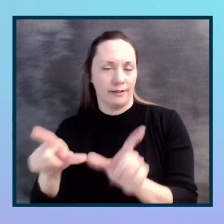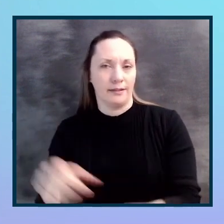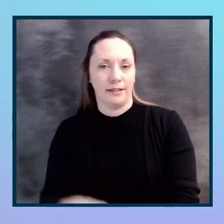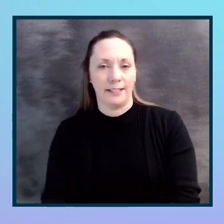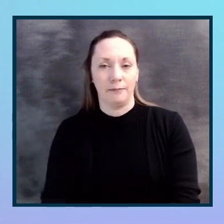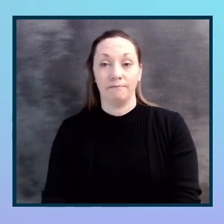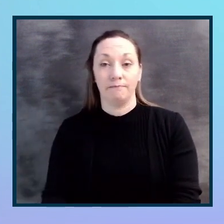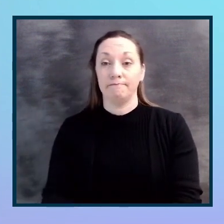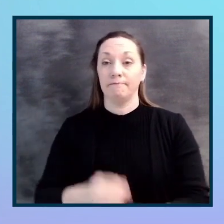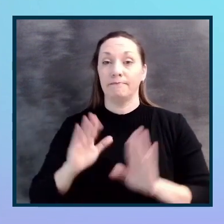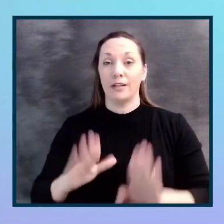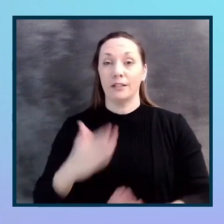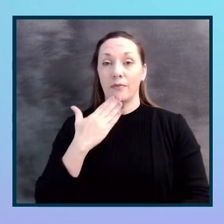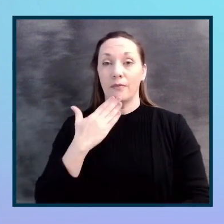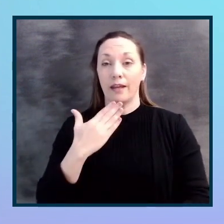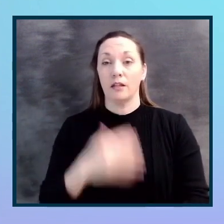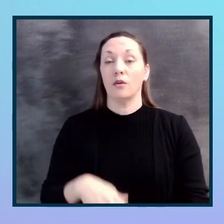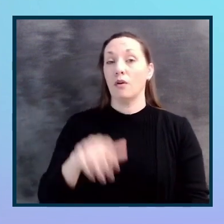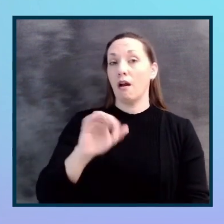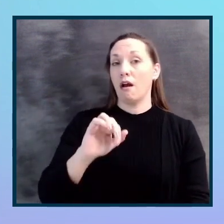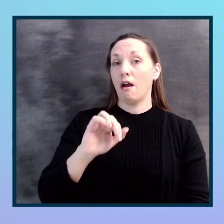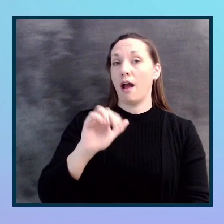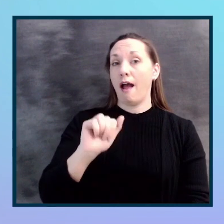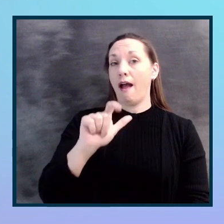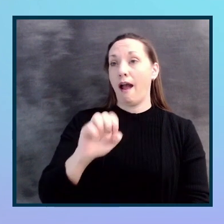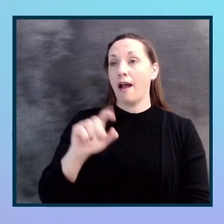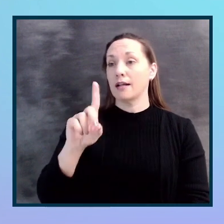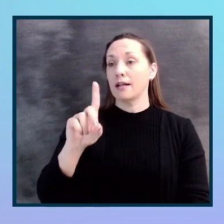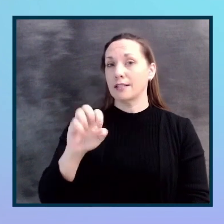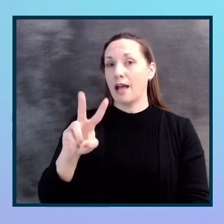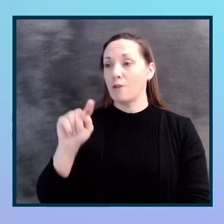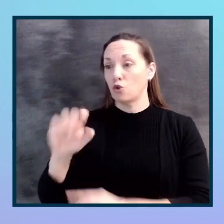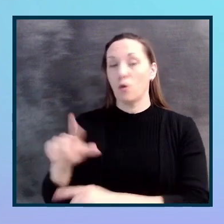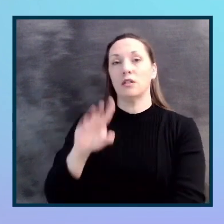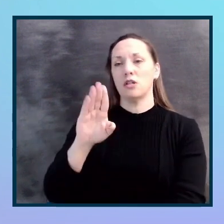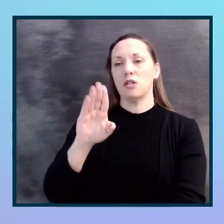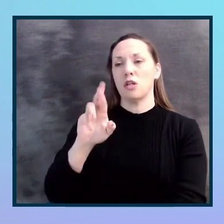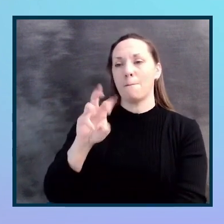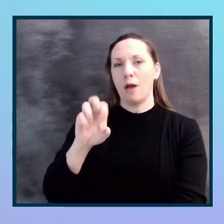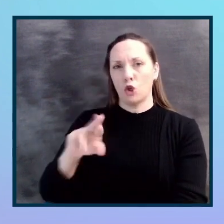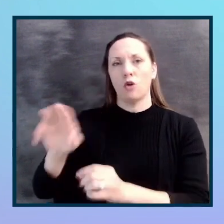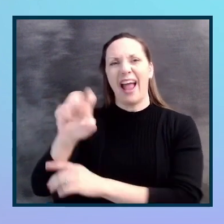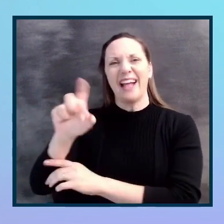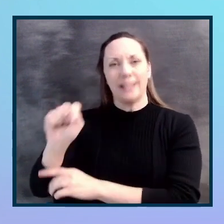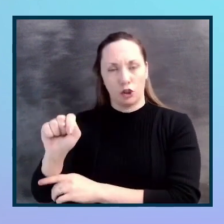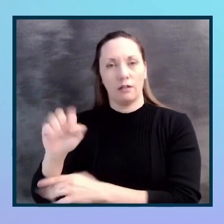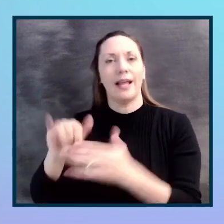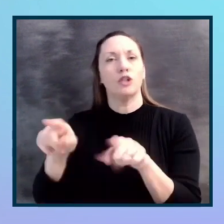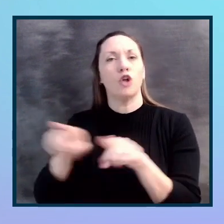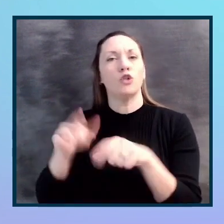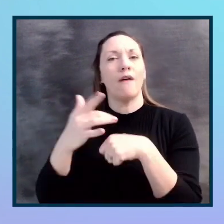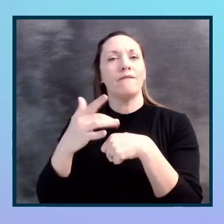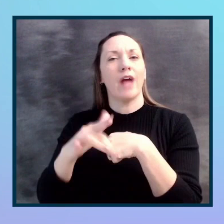Awesome, thank you. And the Axe DevTools, the browser extension, that's free. It's also available in Edge now too. So